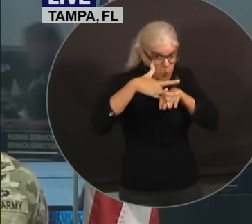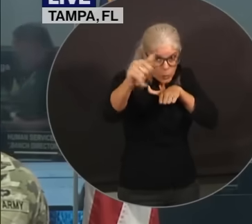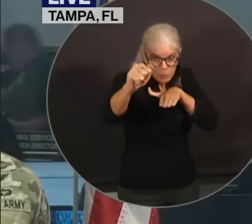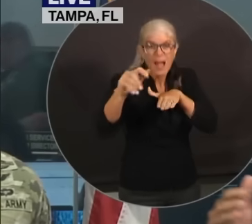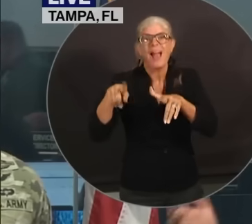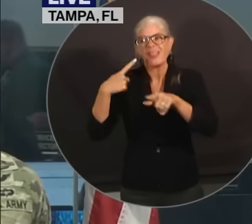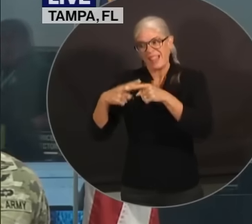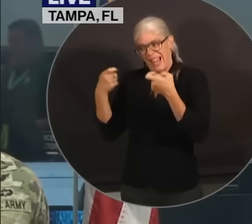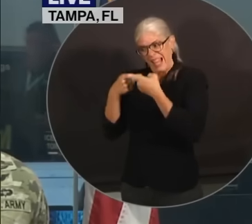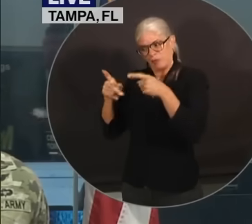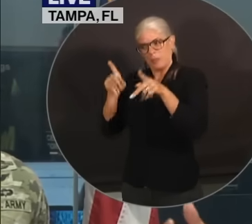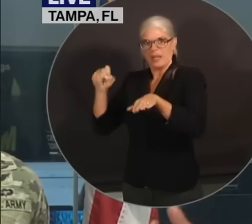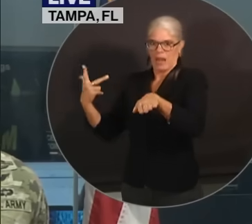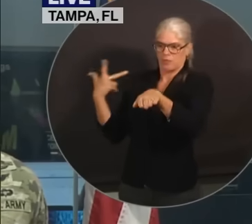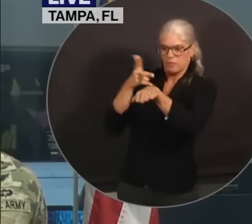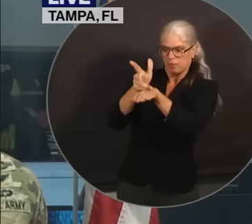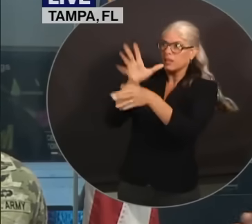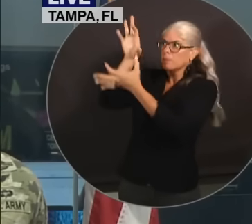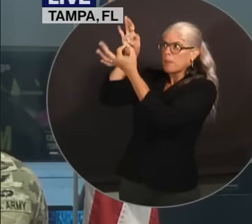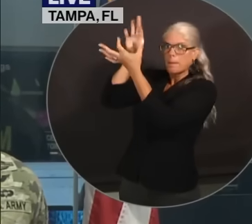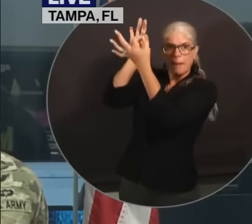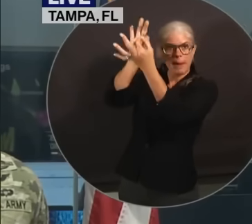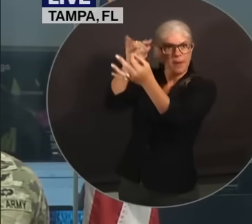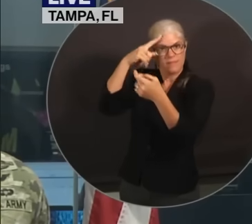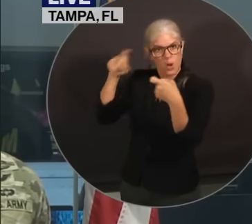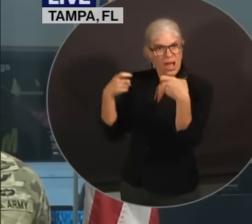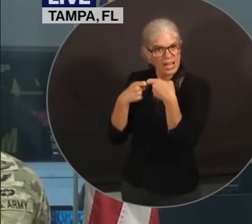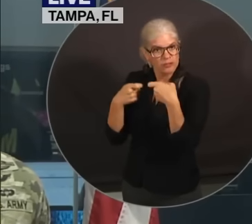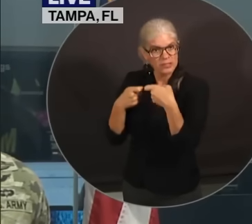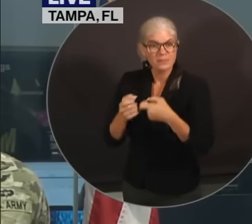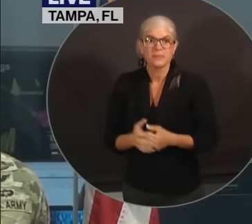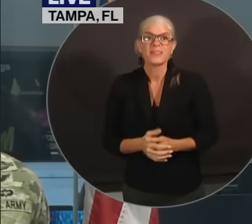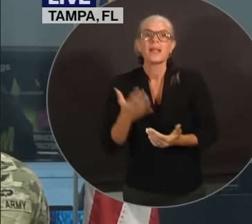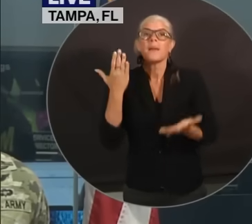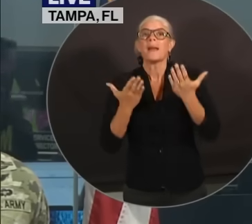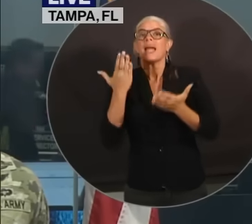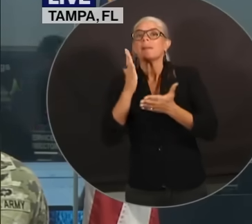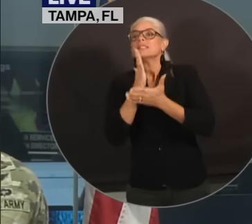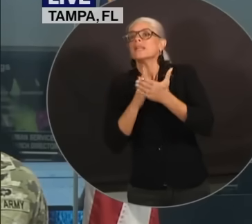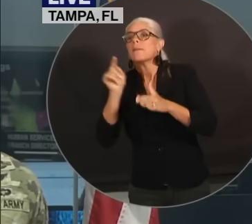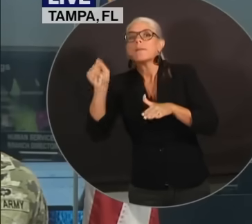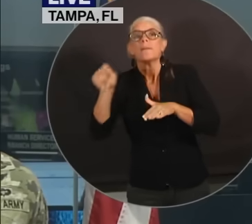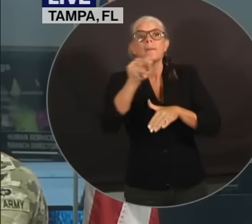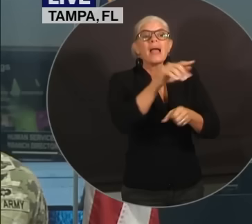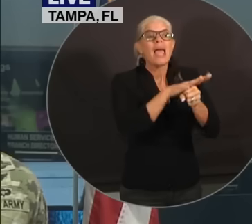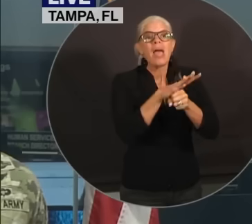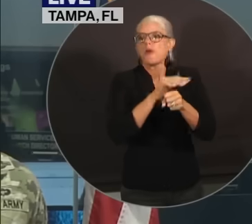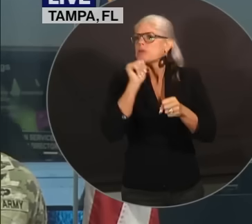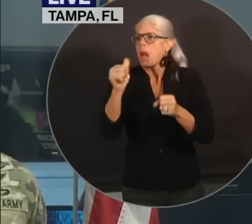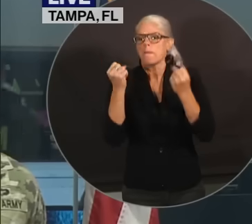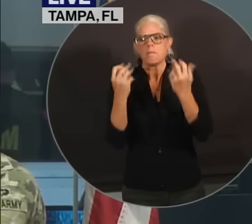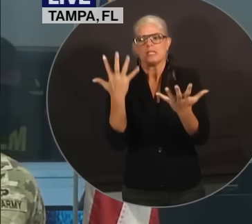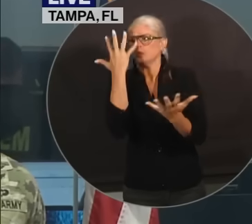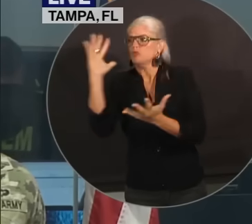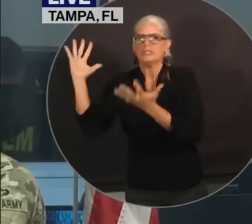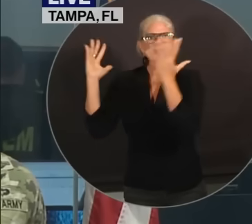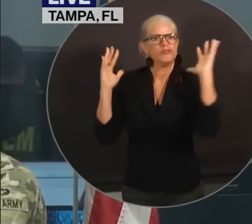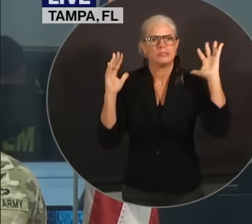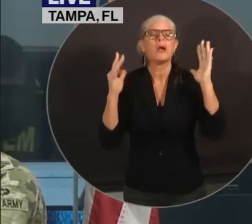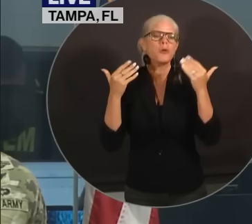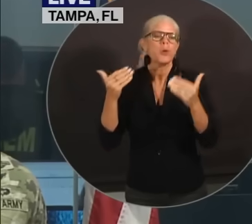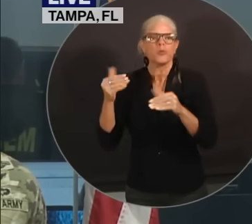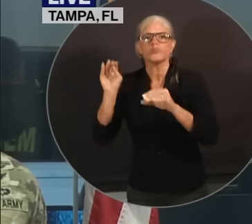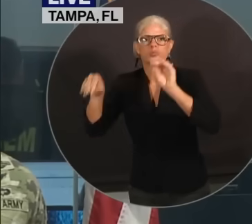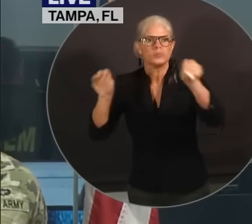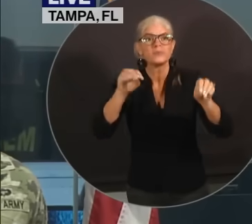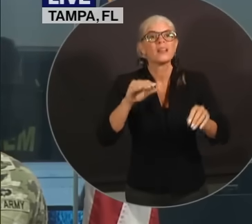like Tallahassee than it would be in areas that may not be as wooded. So those debris, all local governments, do your